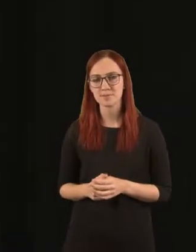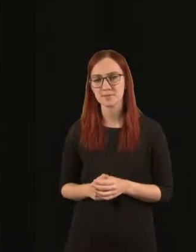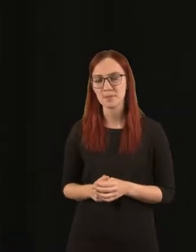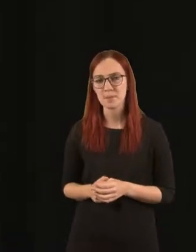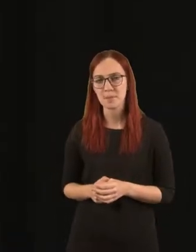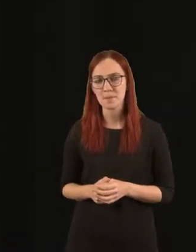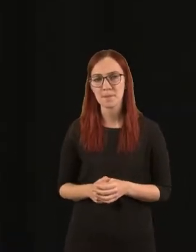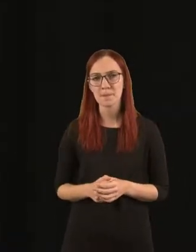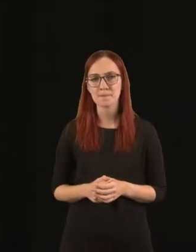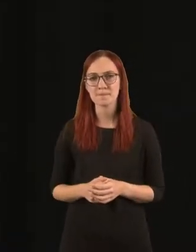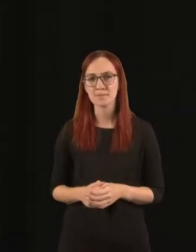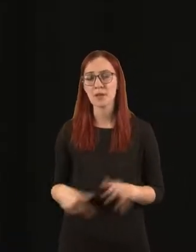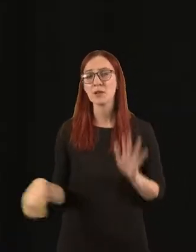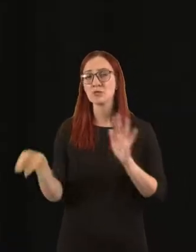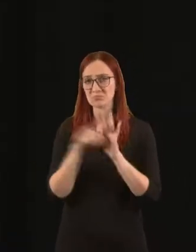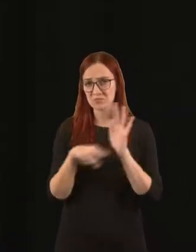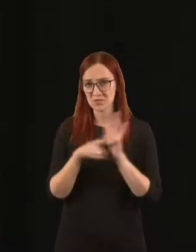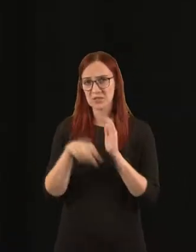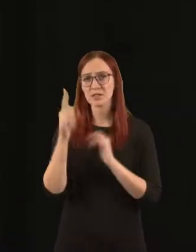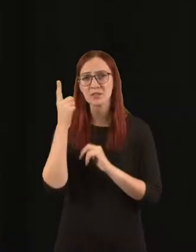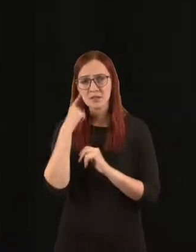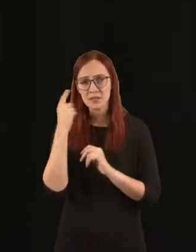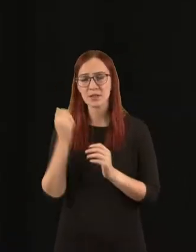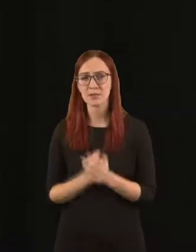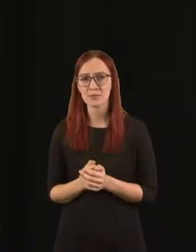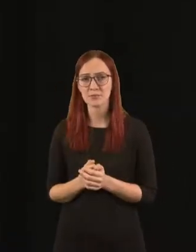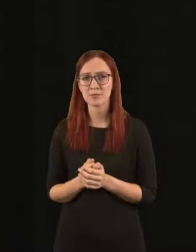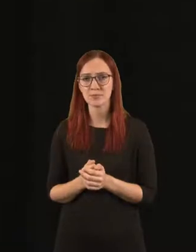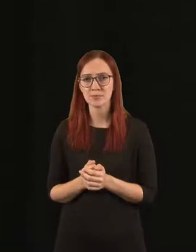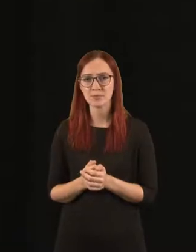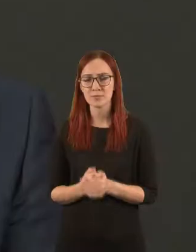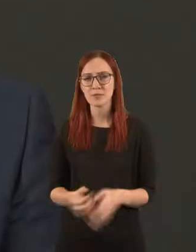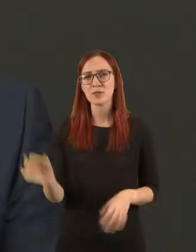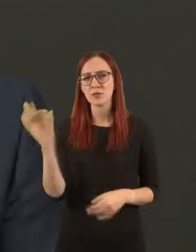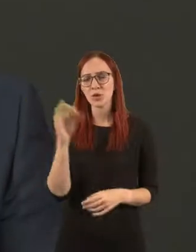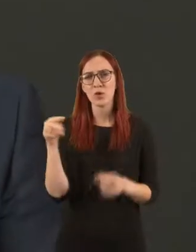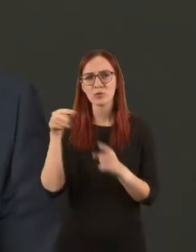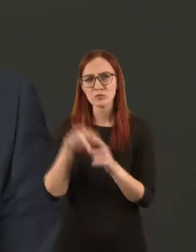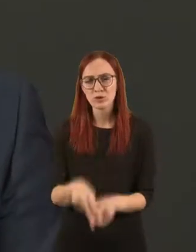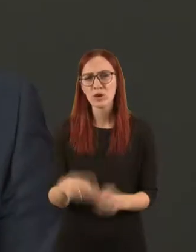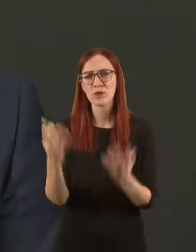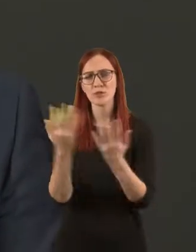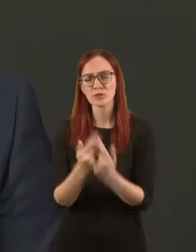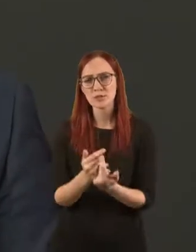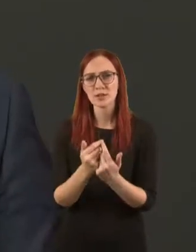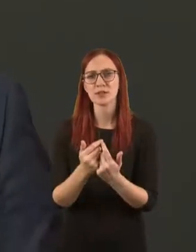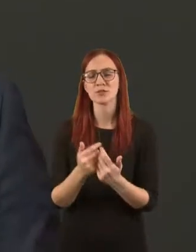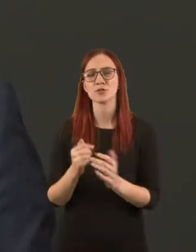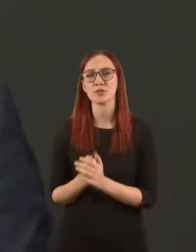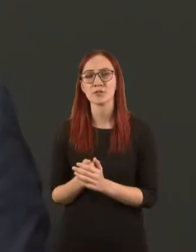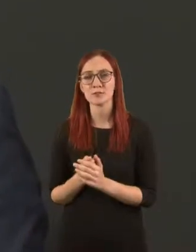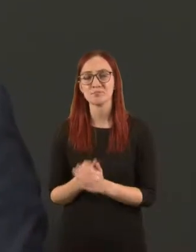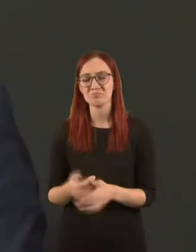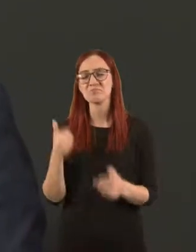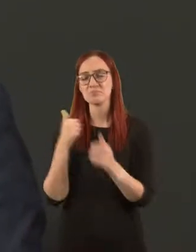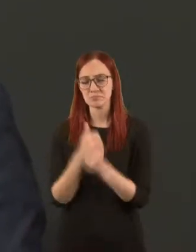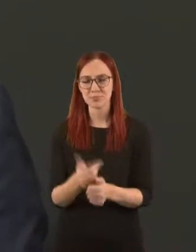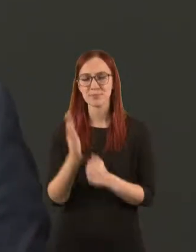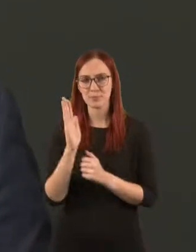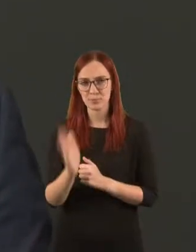na, likai tam tikrą kritiką, kad mes užsibrėžę vyriausybę didinti krovos skaičius ir panašiai, tai, tai tikrai mes to